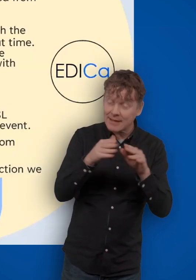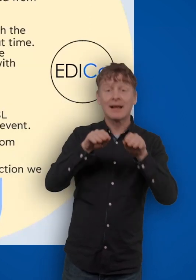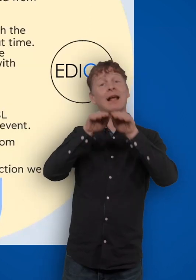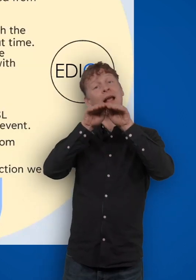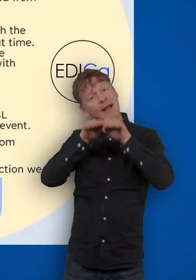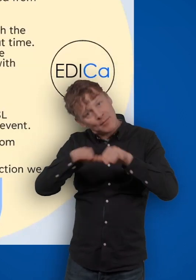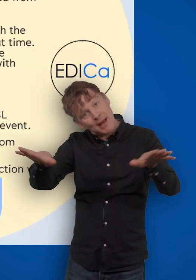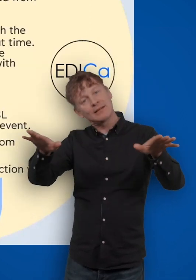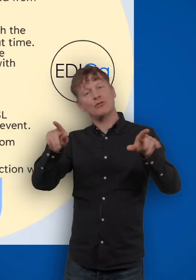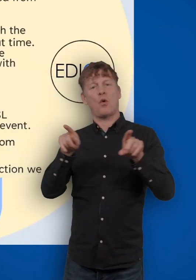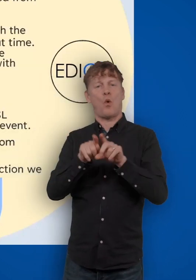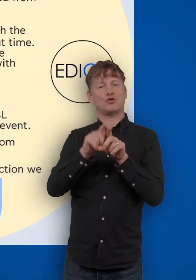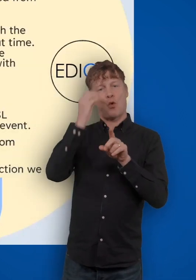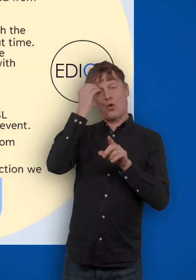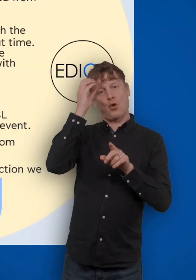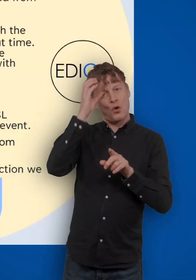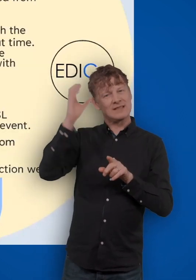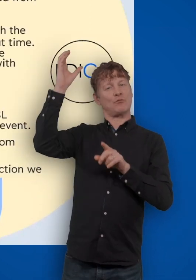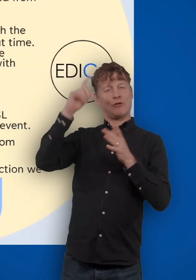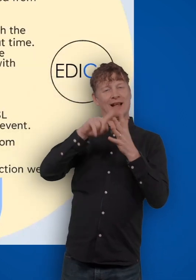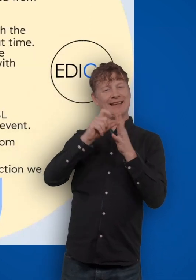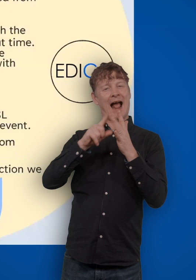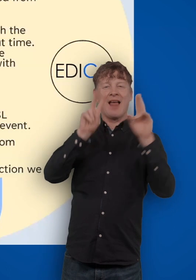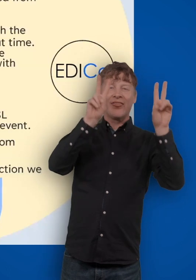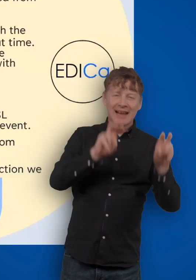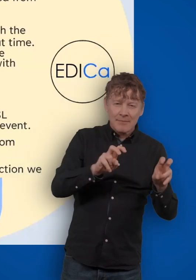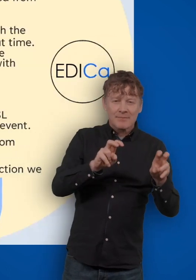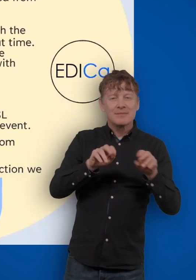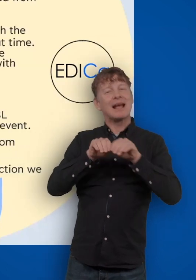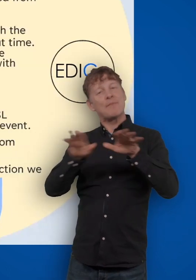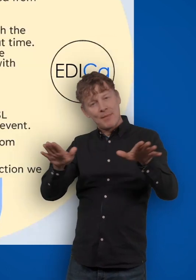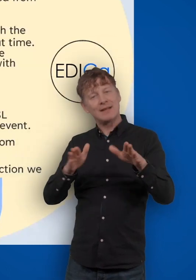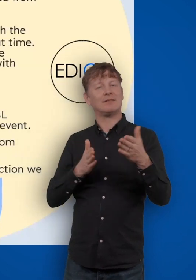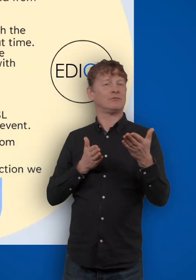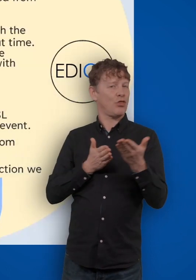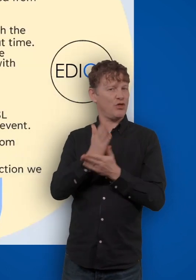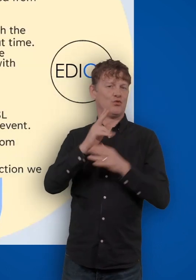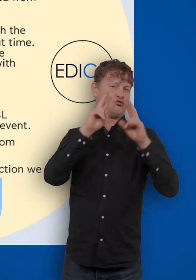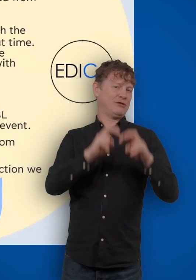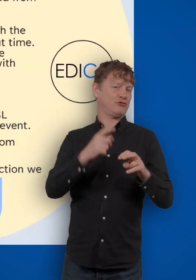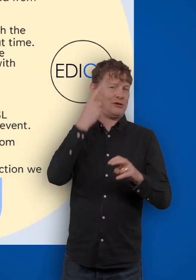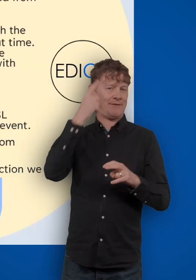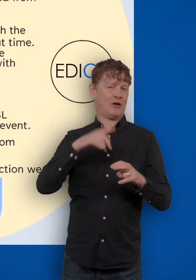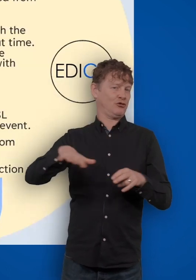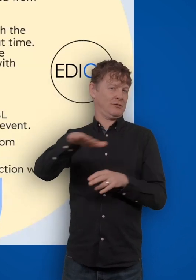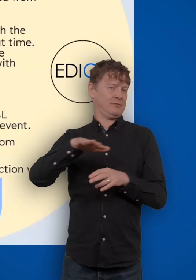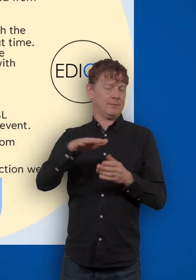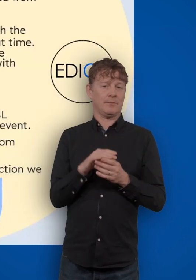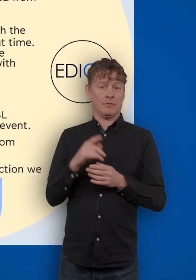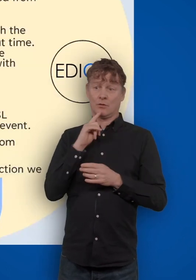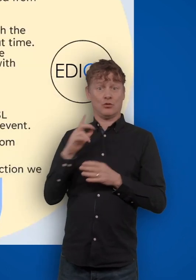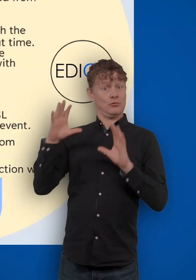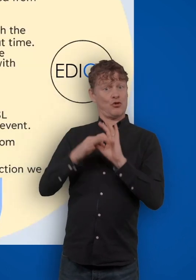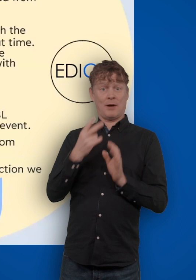the conceptualization of EDI themes and implementation across the research and innovation sectors. We'll be joined